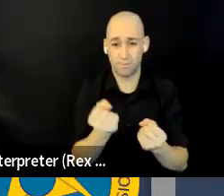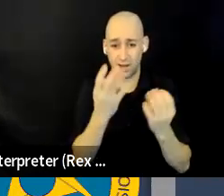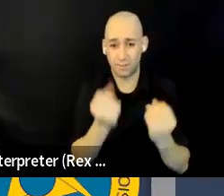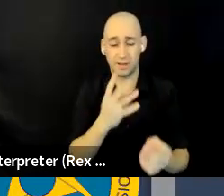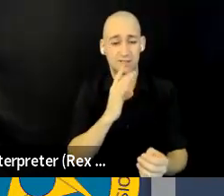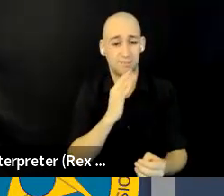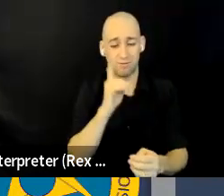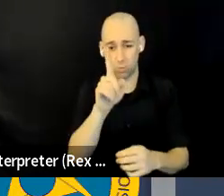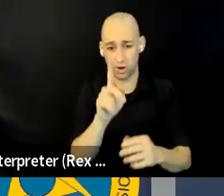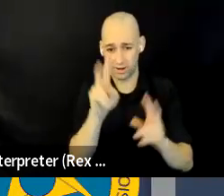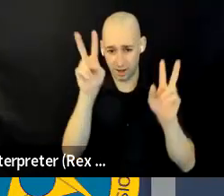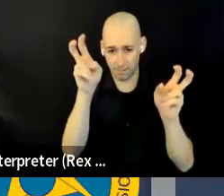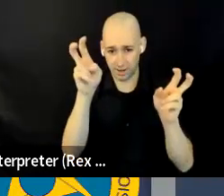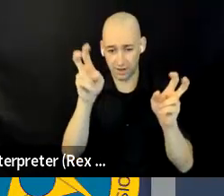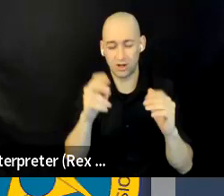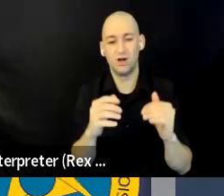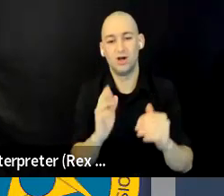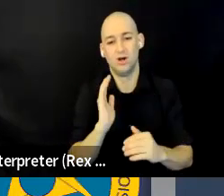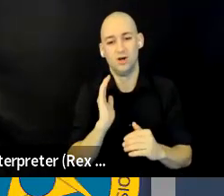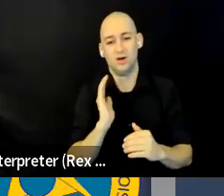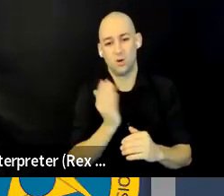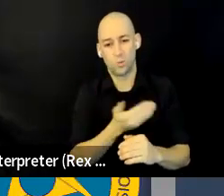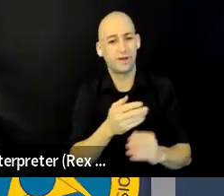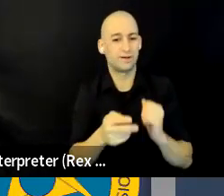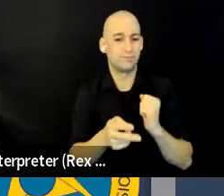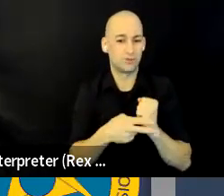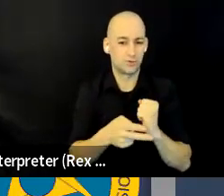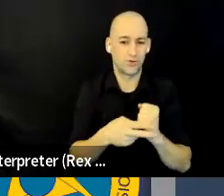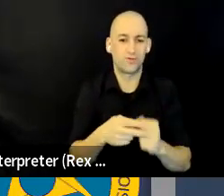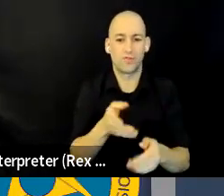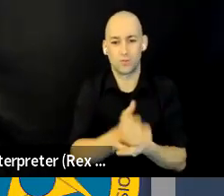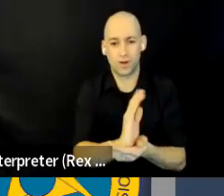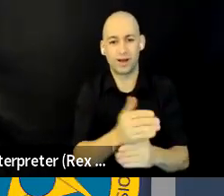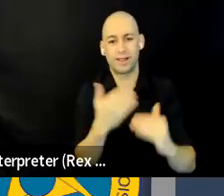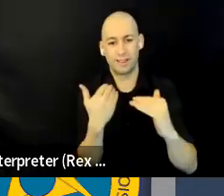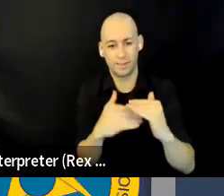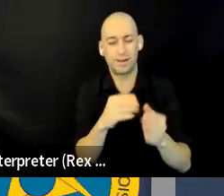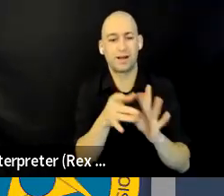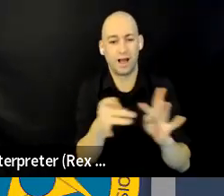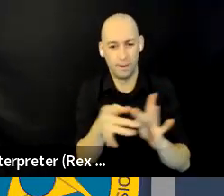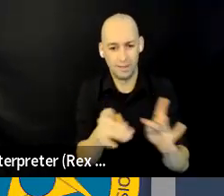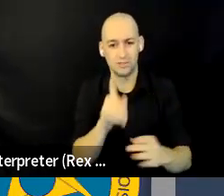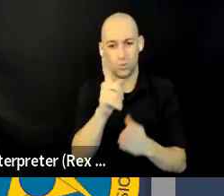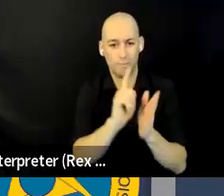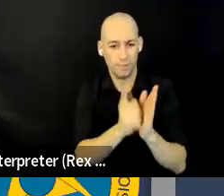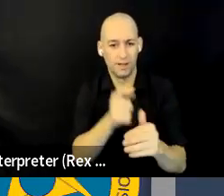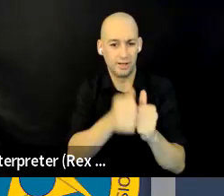topic, we reserve the right to limit comments to 1 minute as needed. Thank you for joining us today. Thank you, Madam Chair.